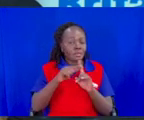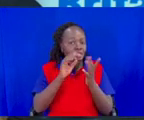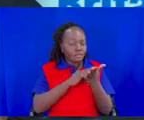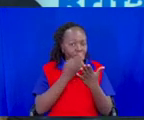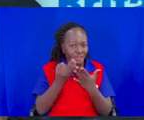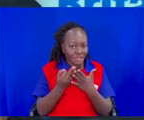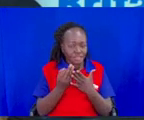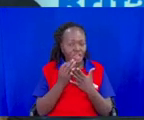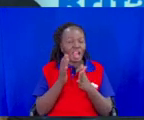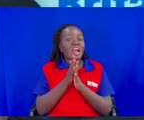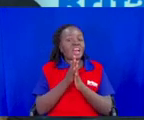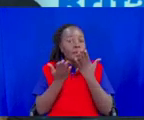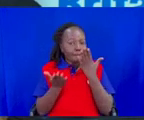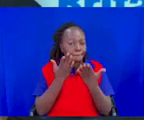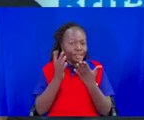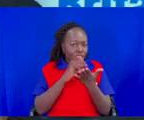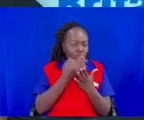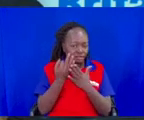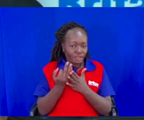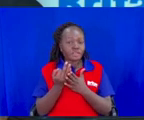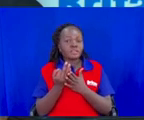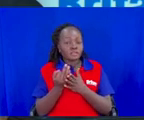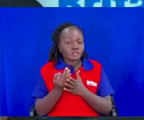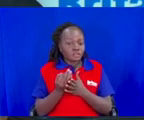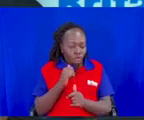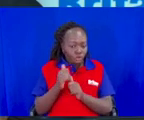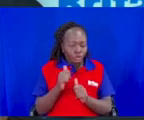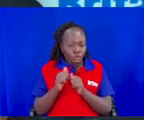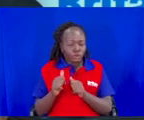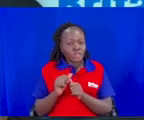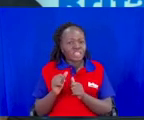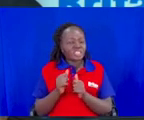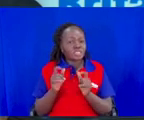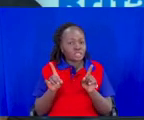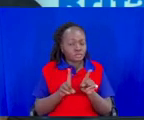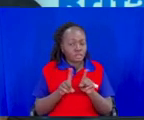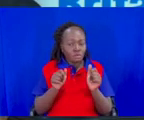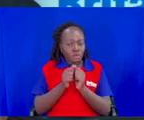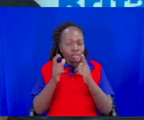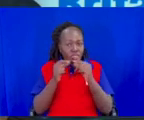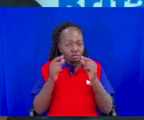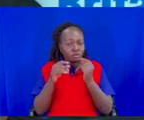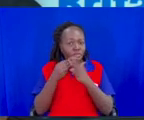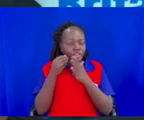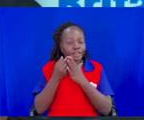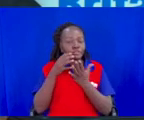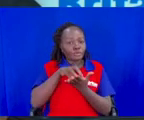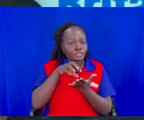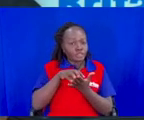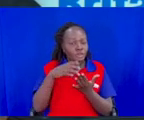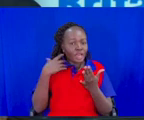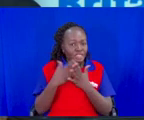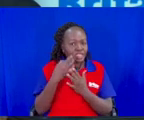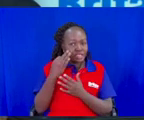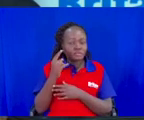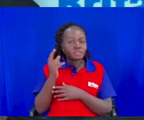British American Balanced Fund, which complies the statement of financial position at